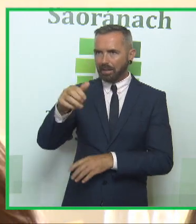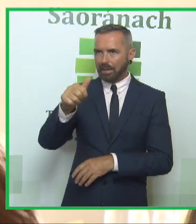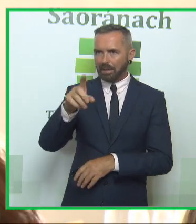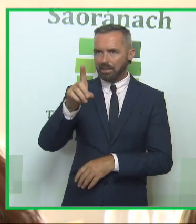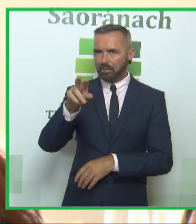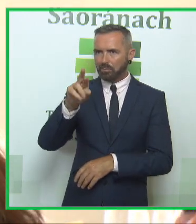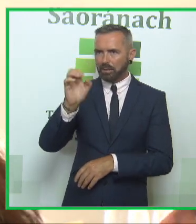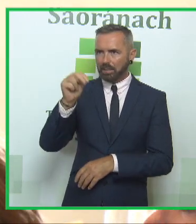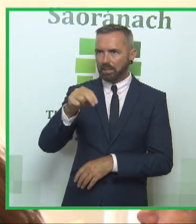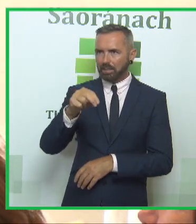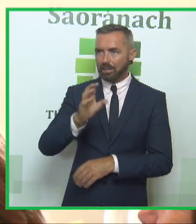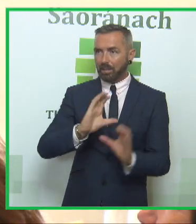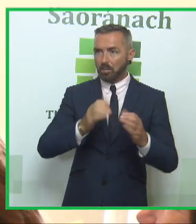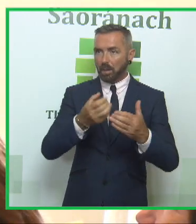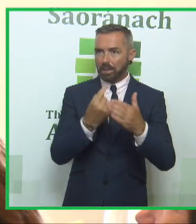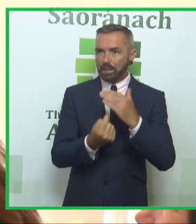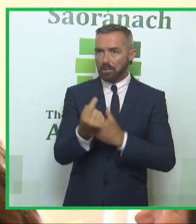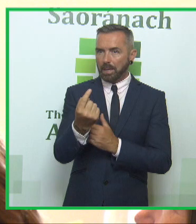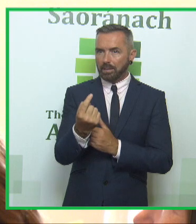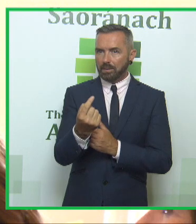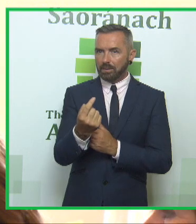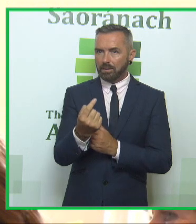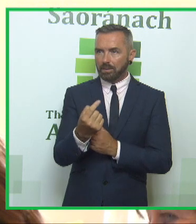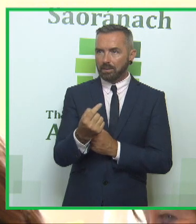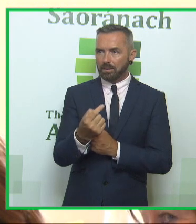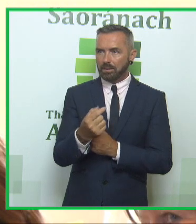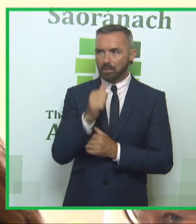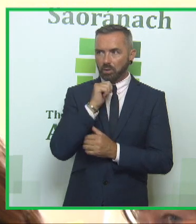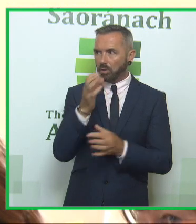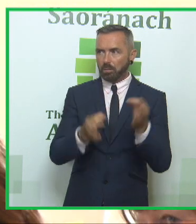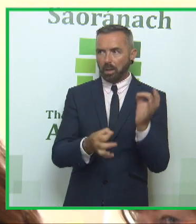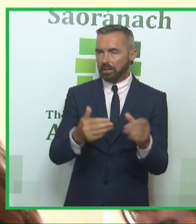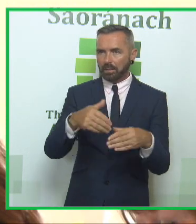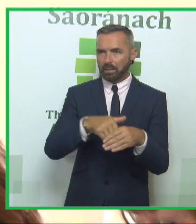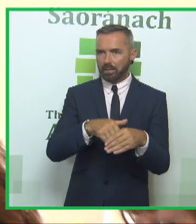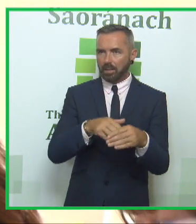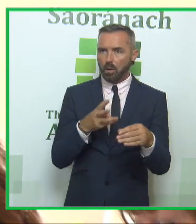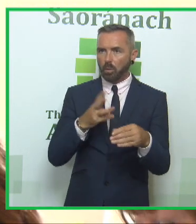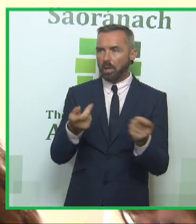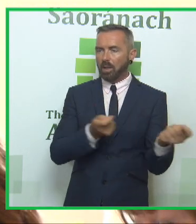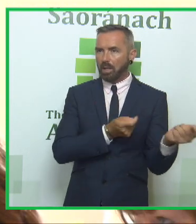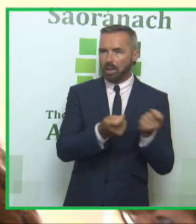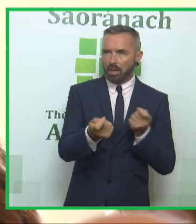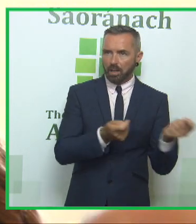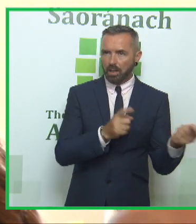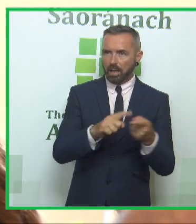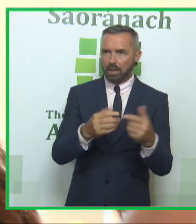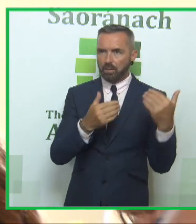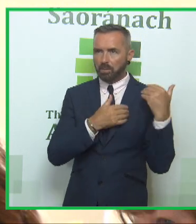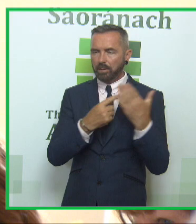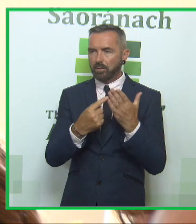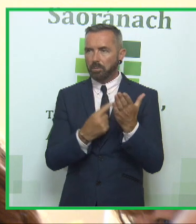This body would be independent and depoliticised. It would oversee and be responsible for